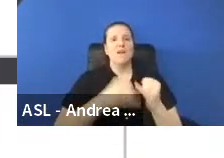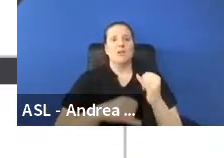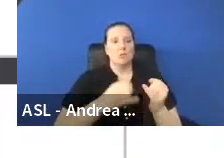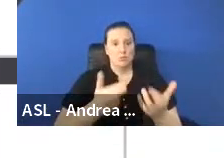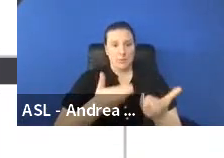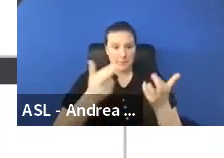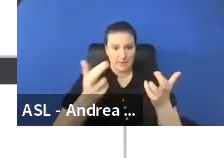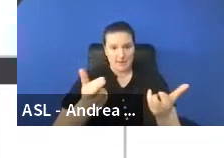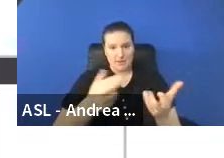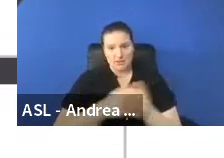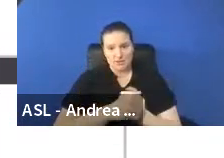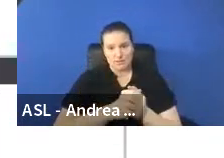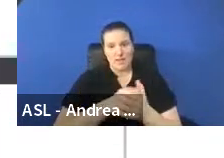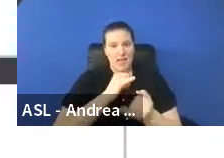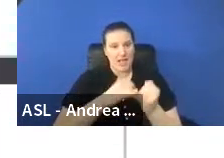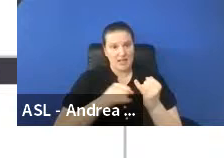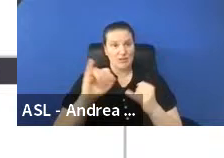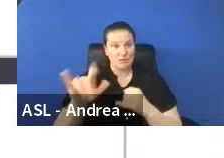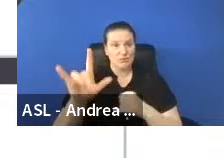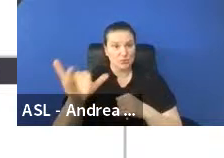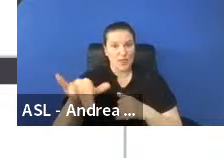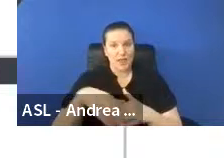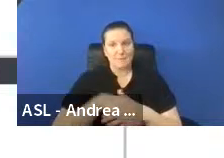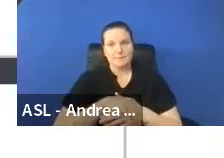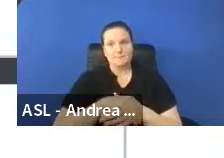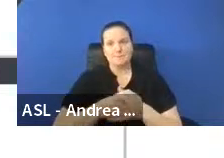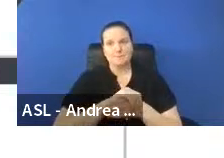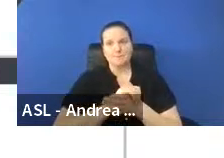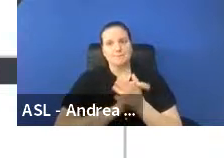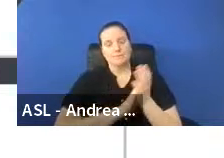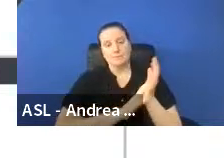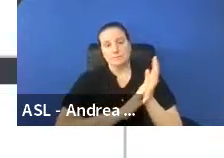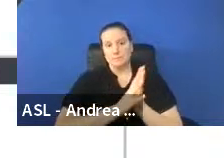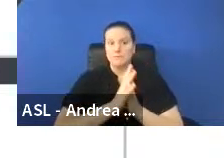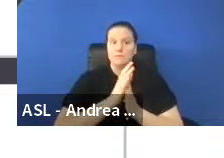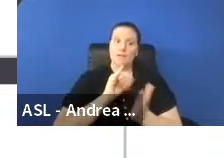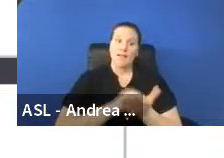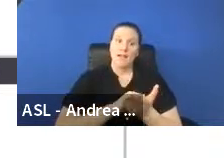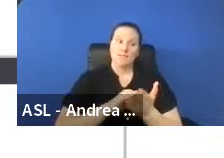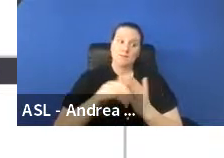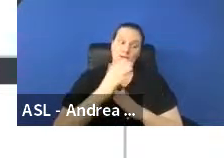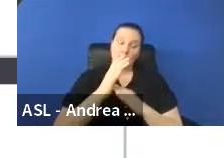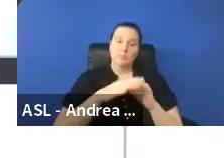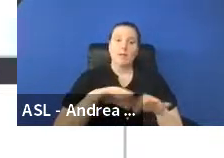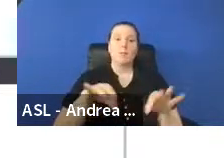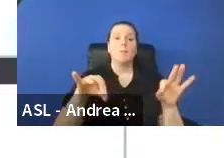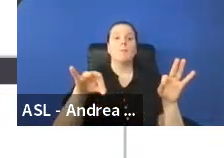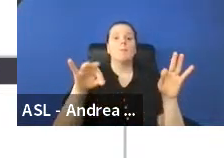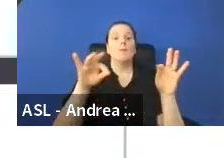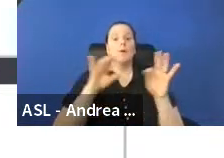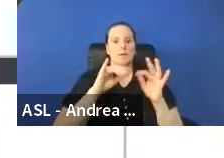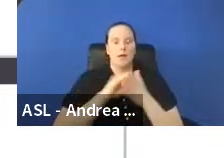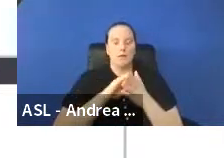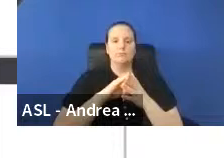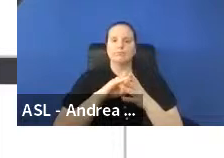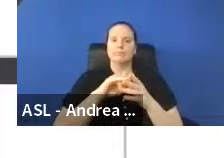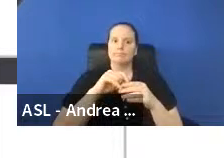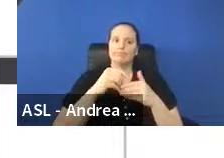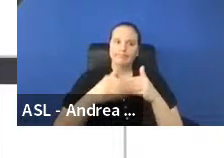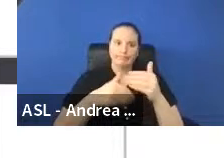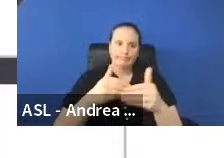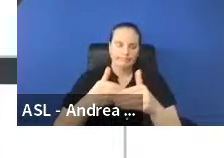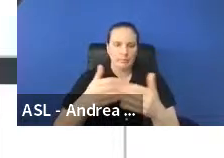recommendation by the end of July. So this is really important work. This is going to be an iterative process